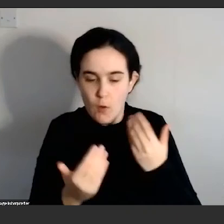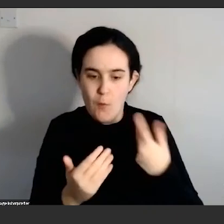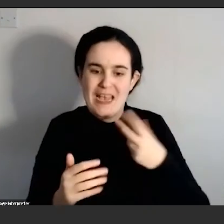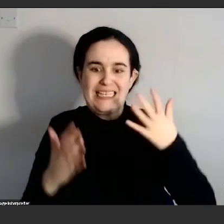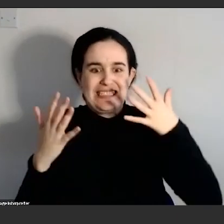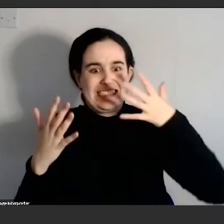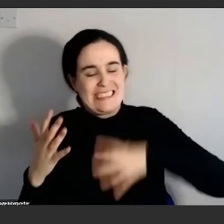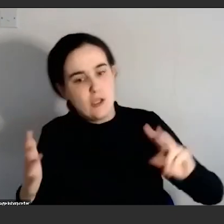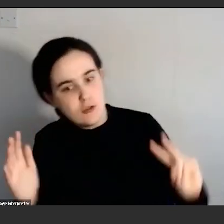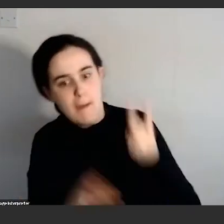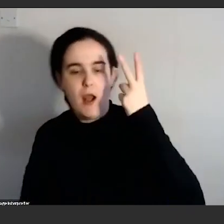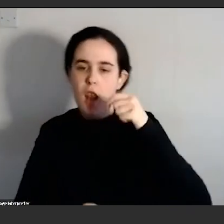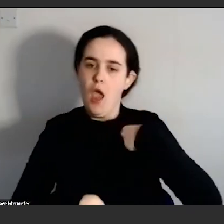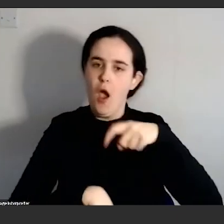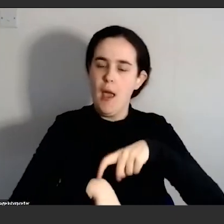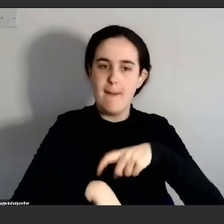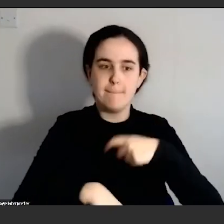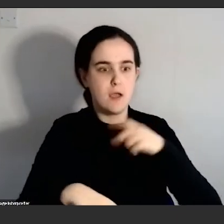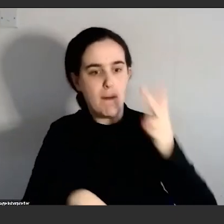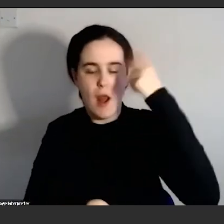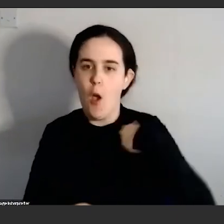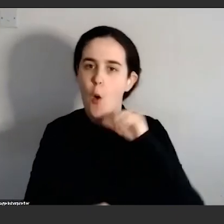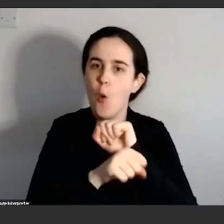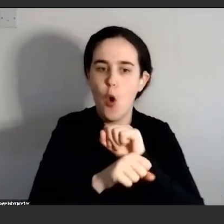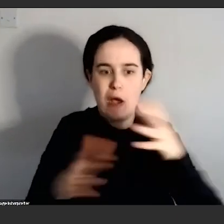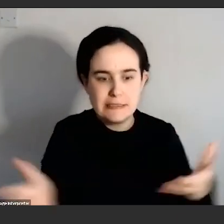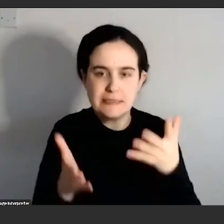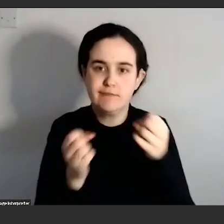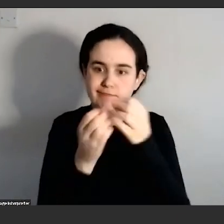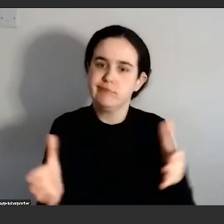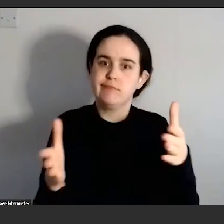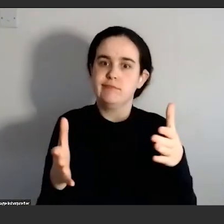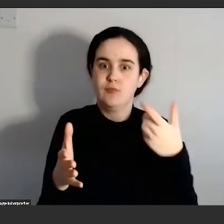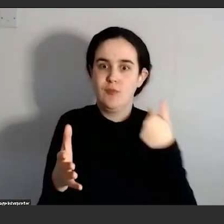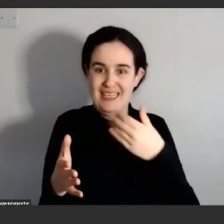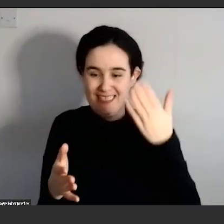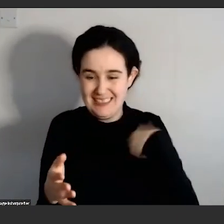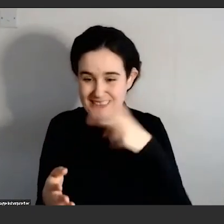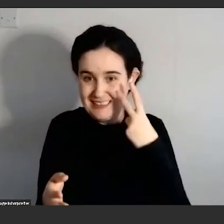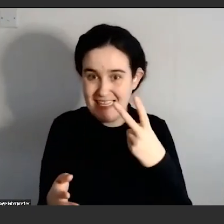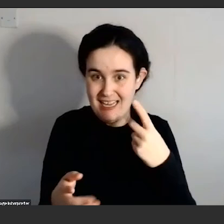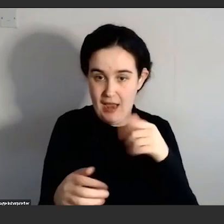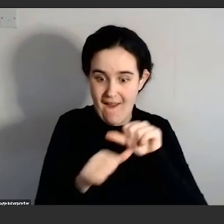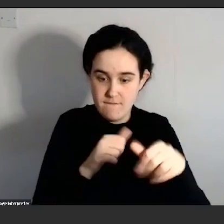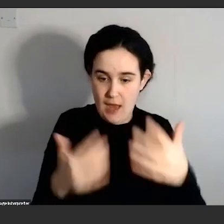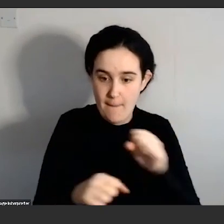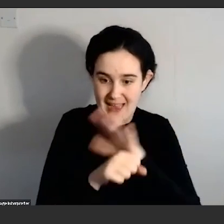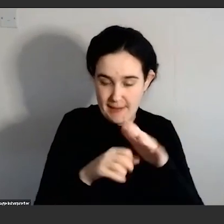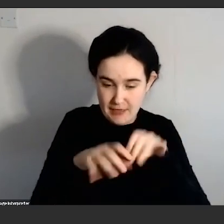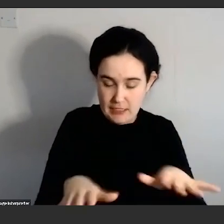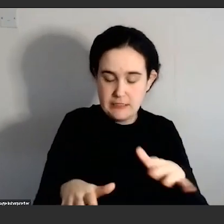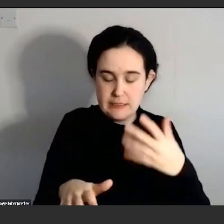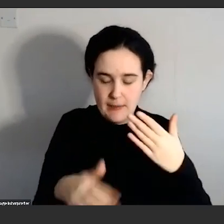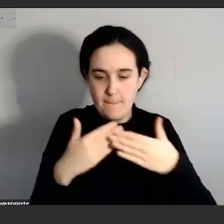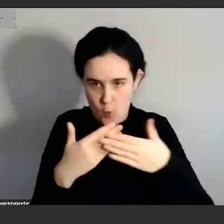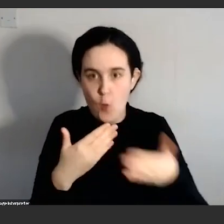in the first Global Disability Summit, health was not prioritized as one of the topics. Clearly,